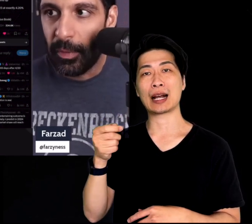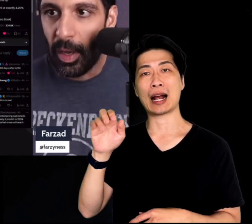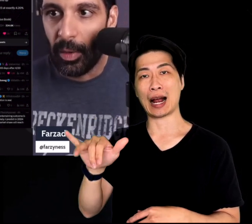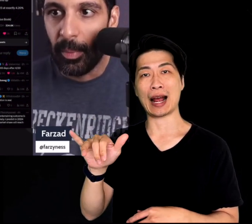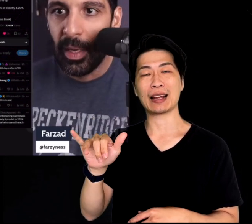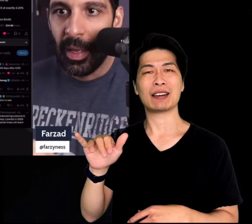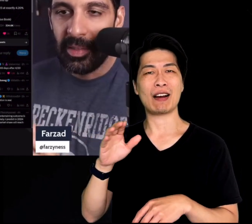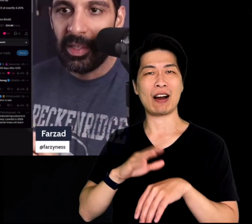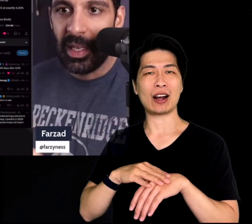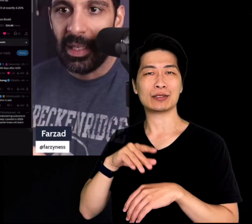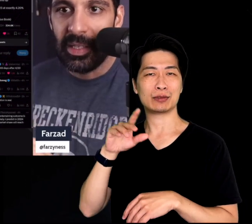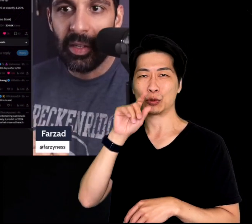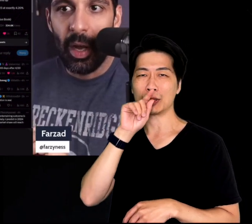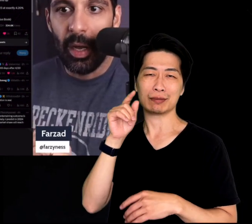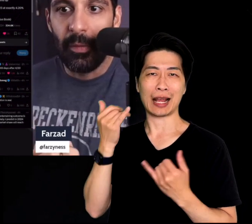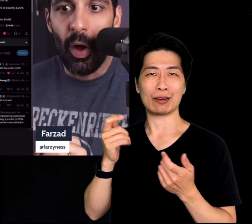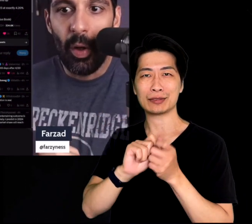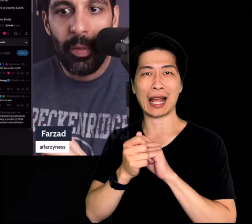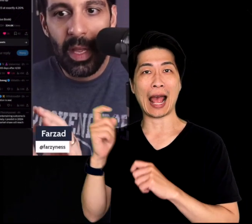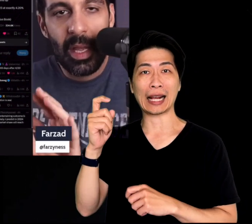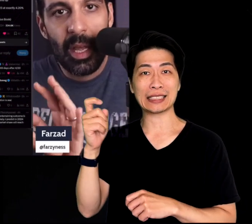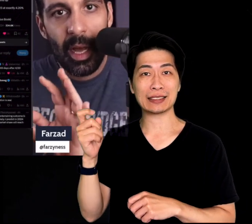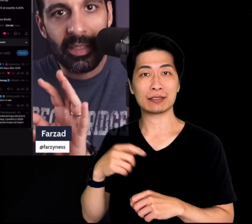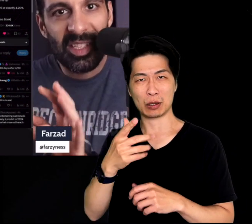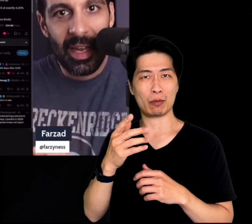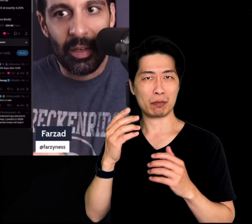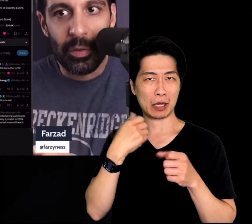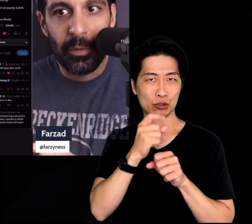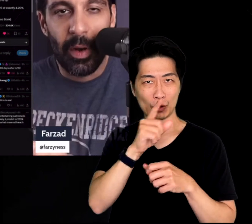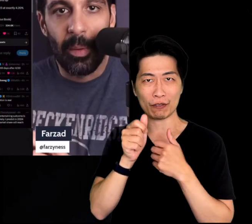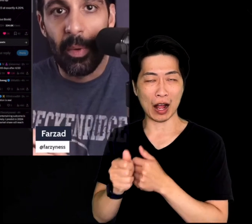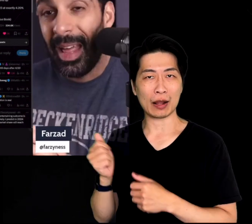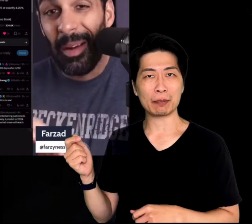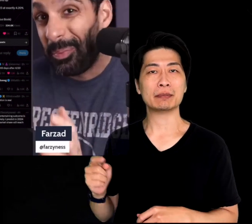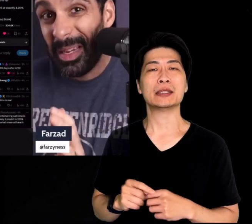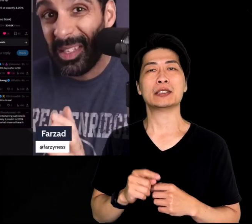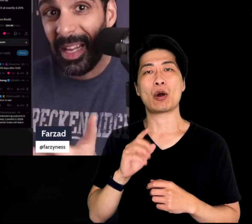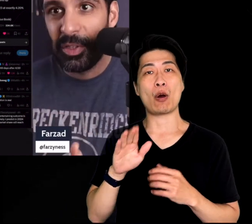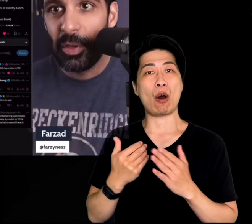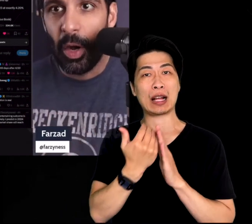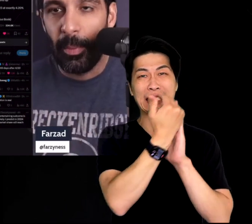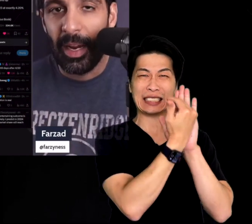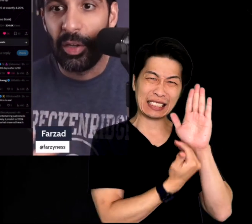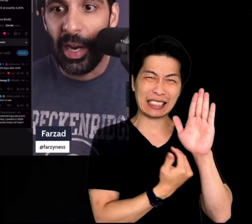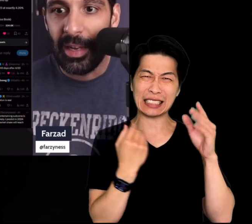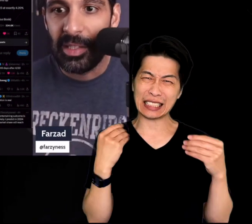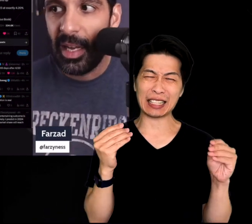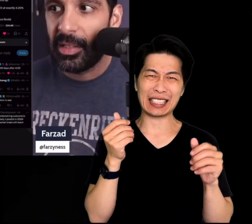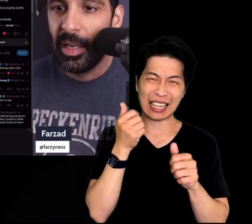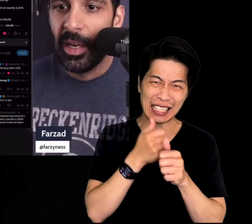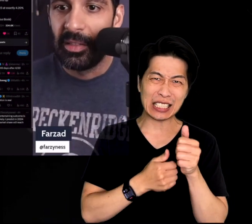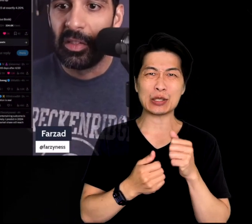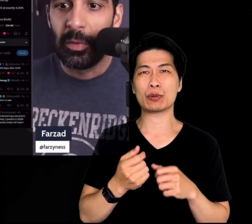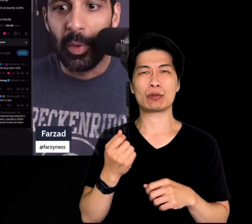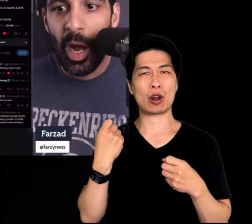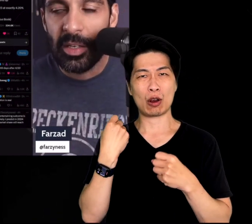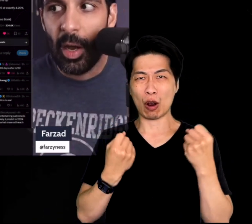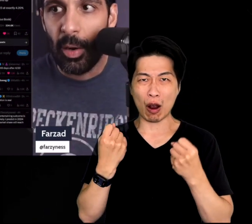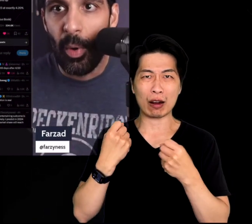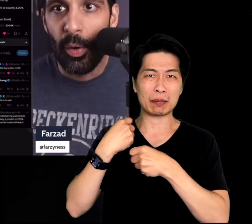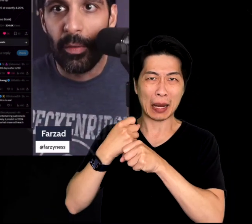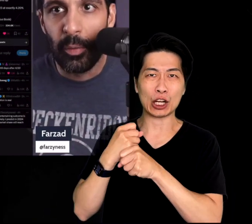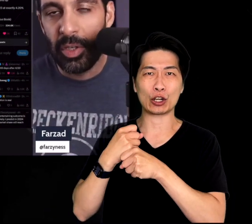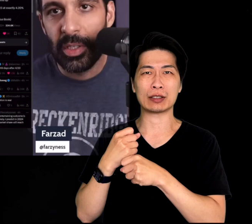sure you go follow him. This is a list of all the sales from basically every single automaker in the United States. This is from